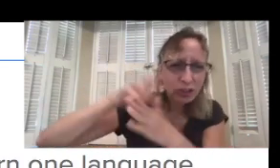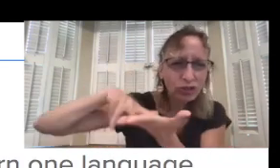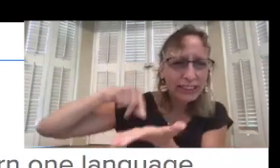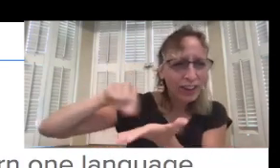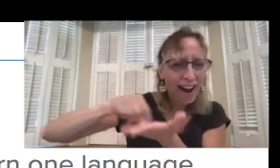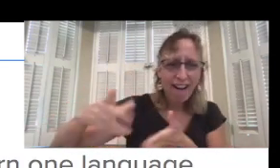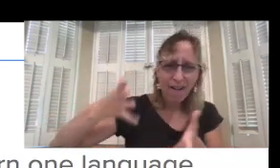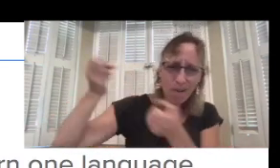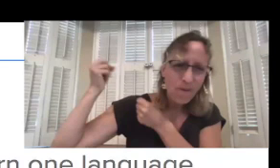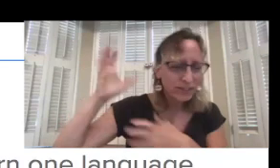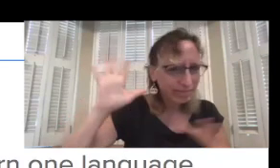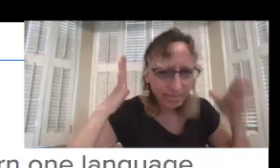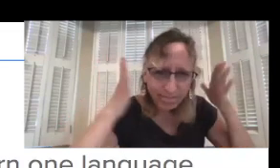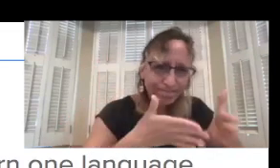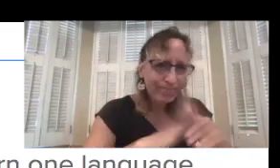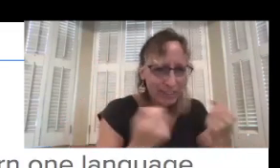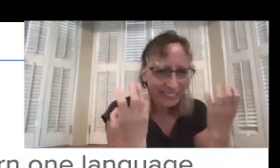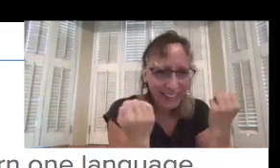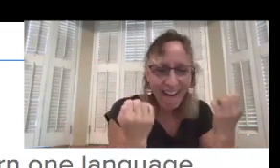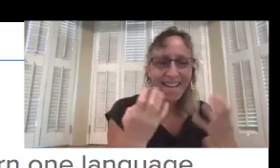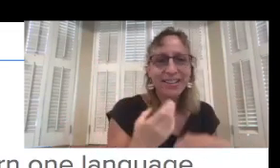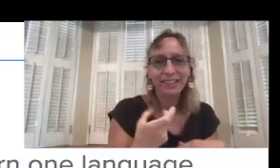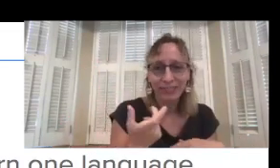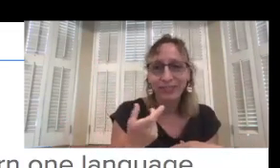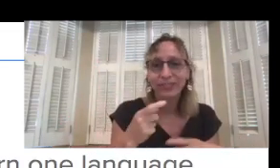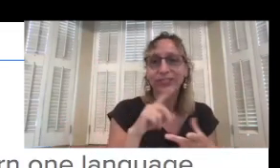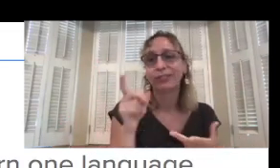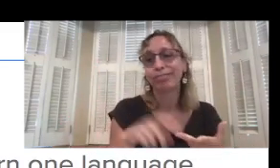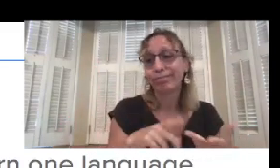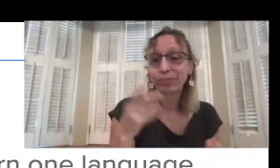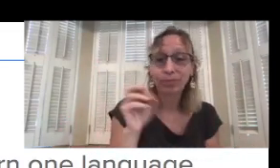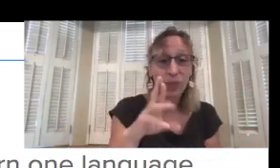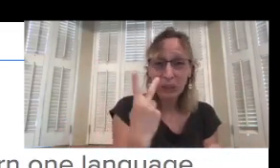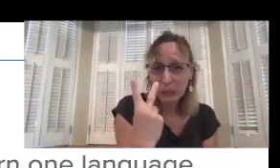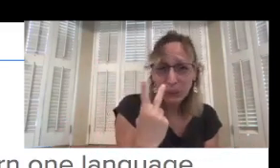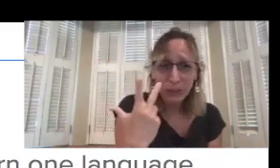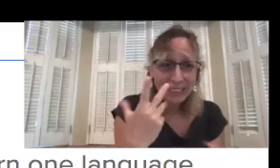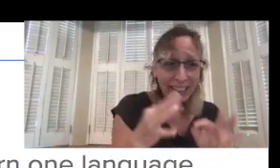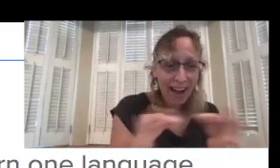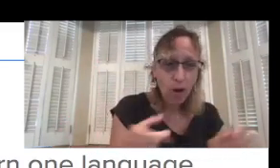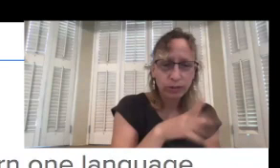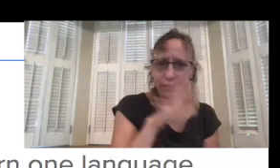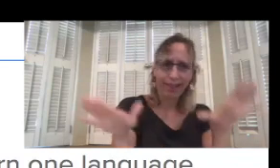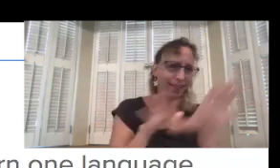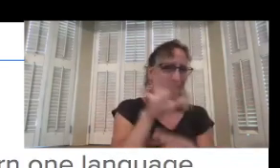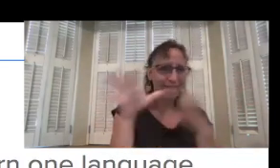on sign language. Or focus on sign language only and hold back written English.